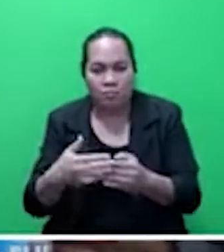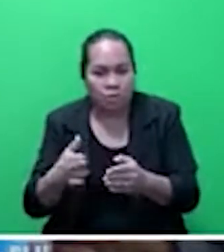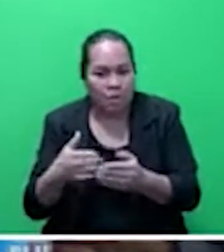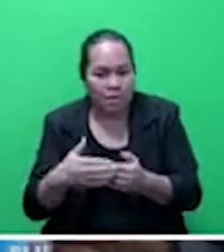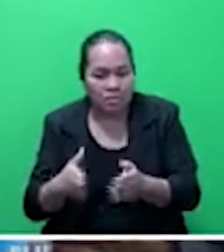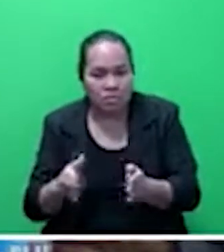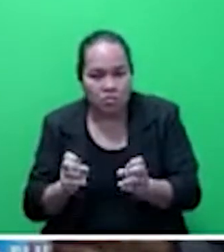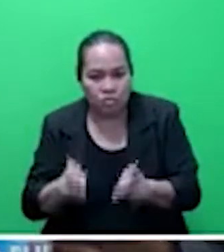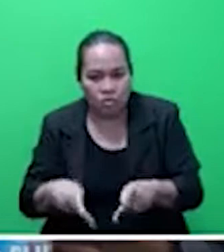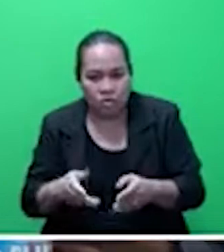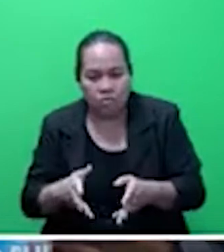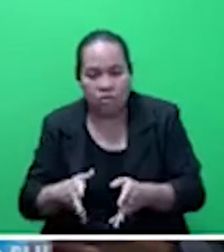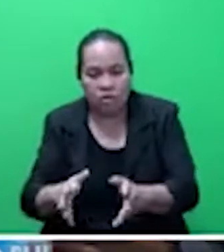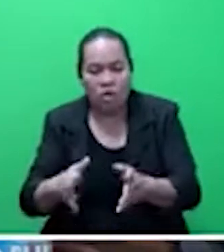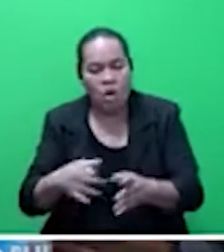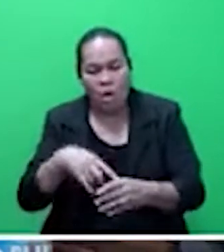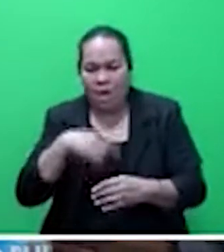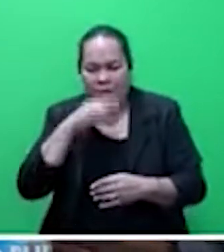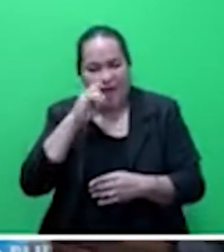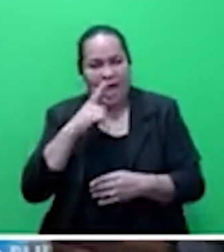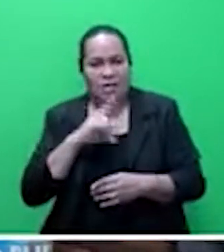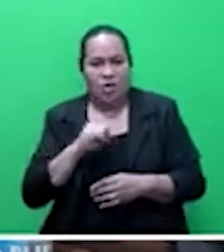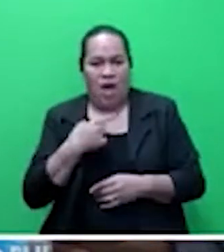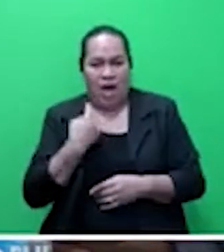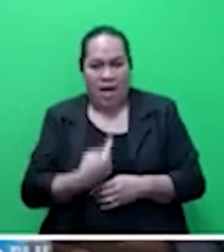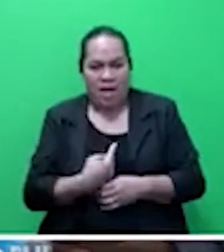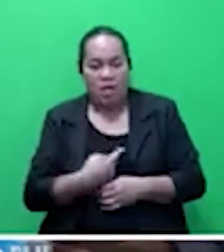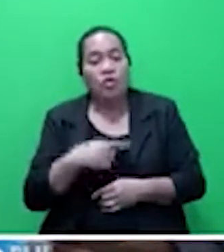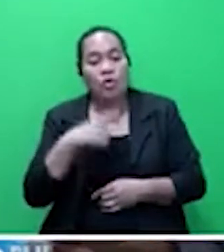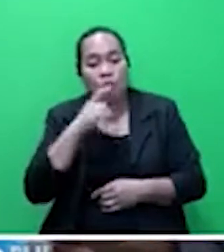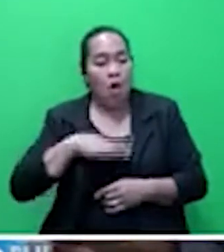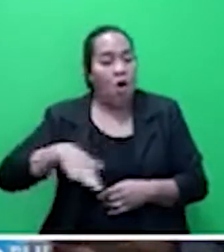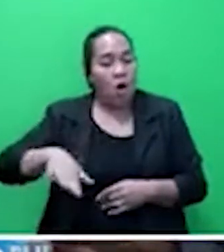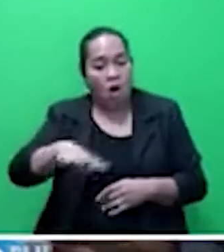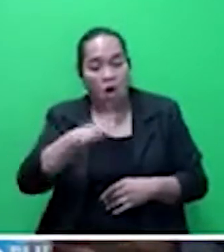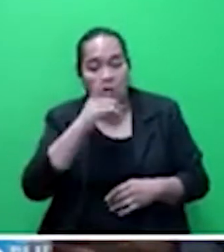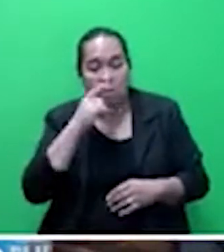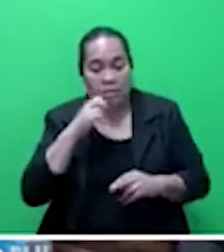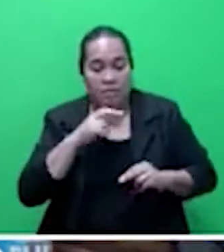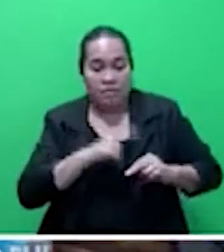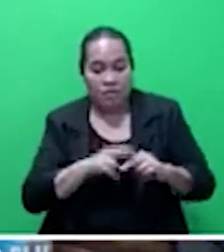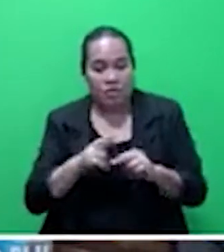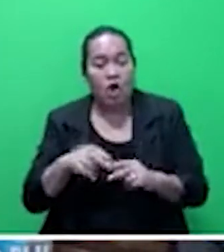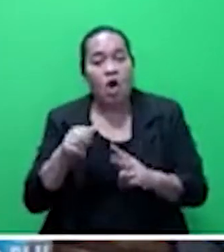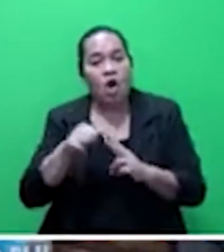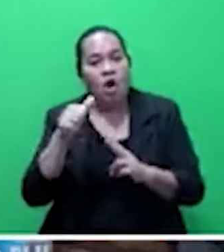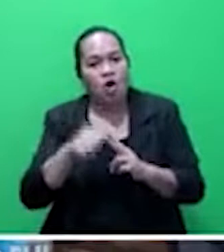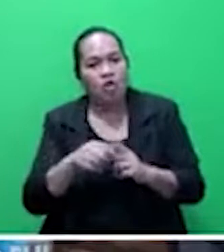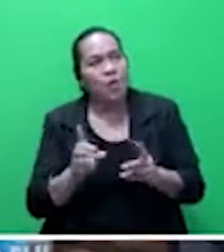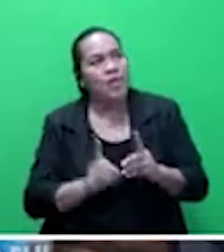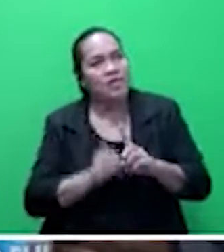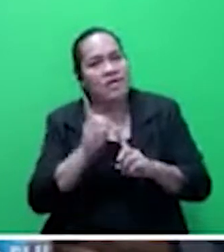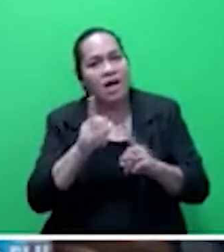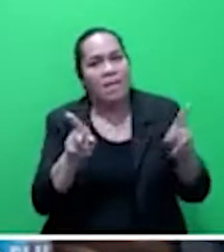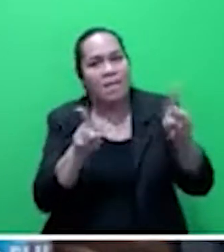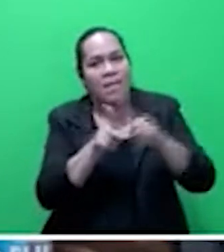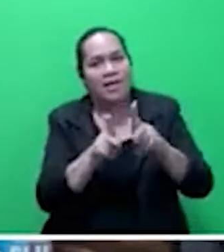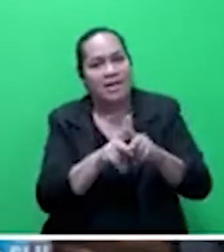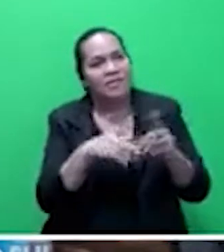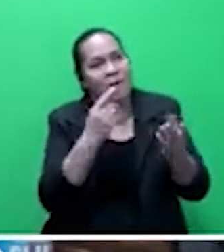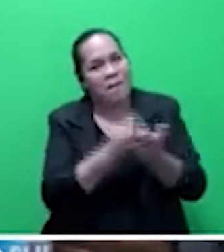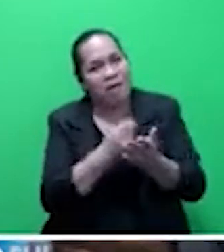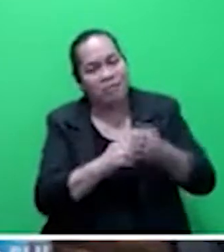We cannot do this alone, but together, all Fijians, and with the timely assistance from our development partners, will bring us through